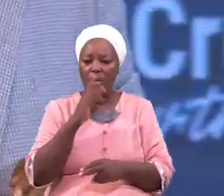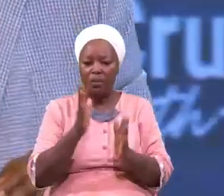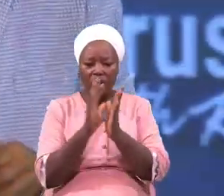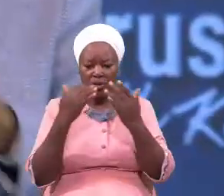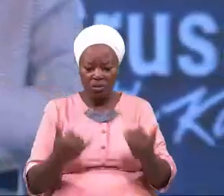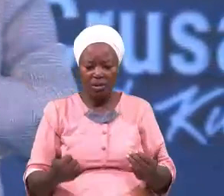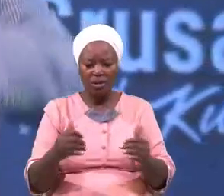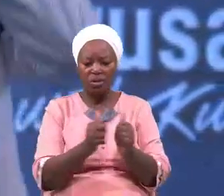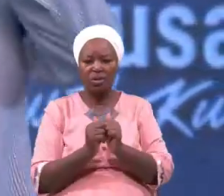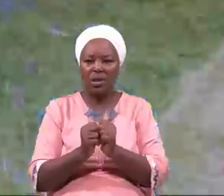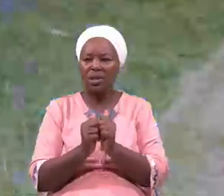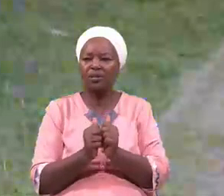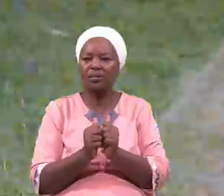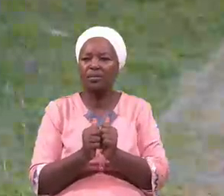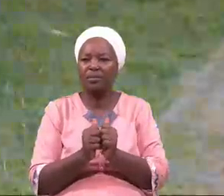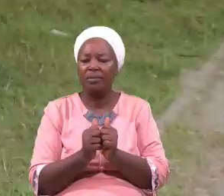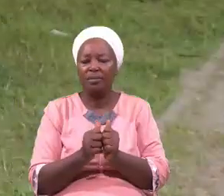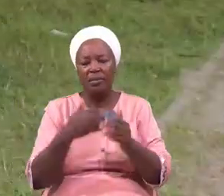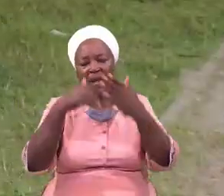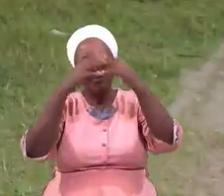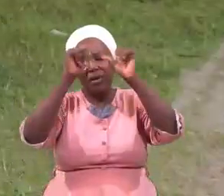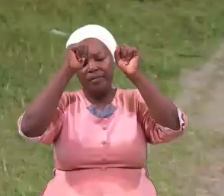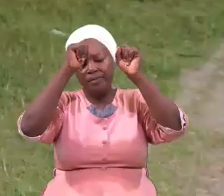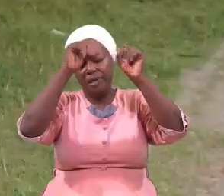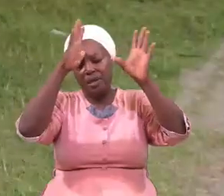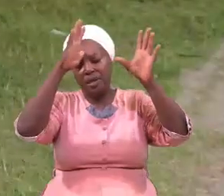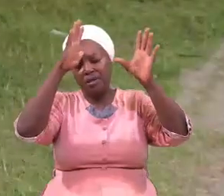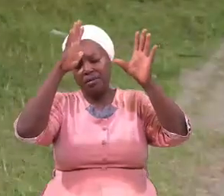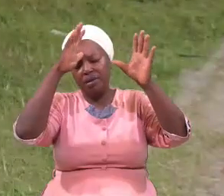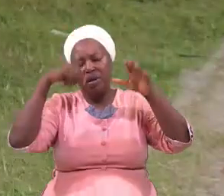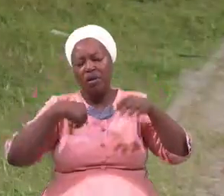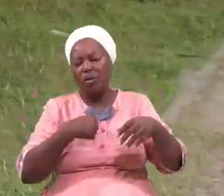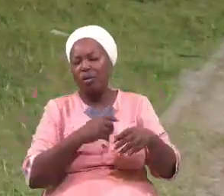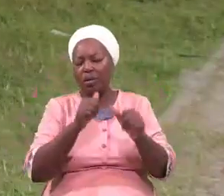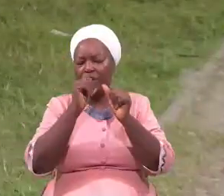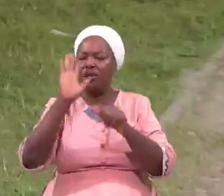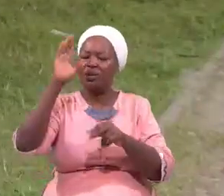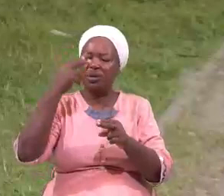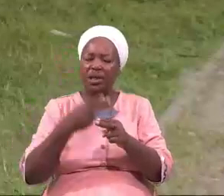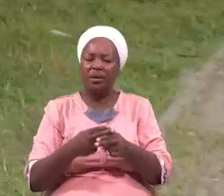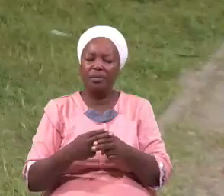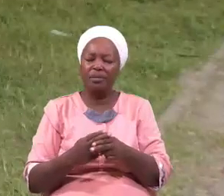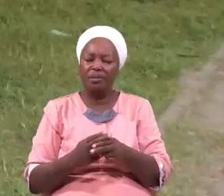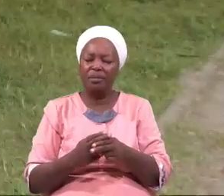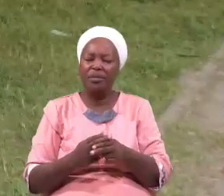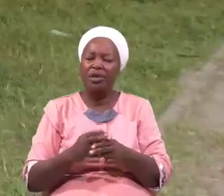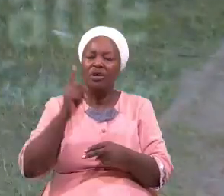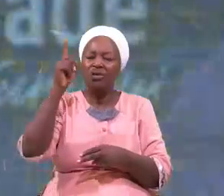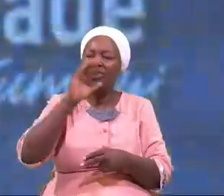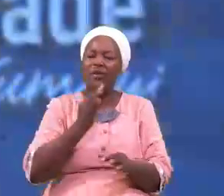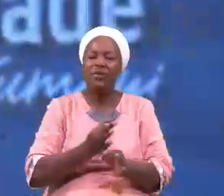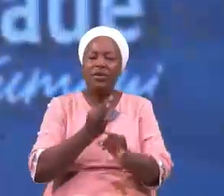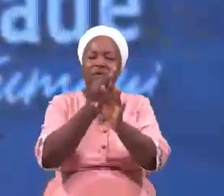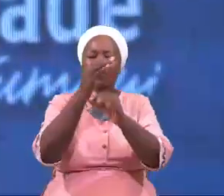now. Heavenly Father, we bless your name. You are a faithful